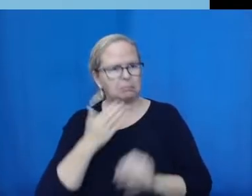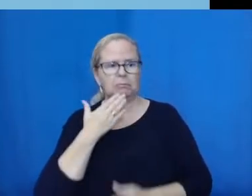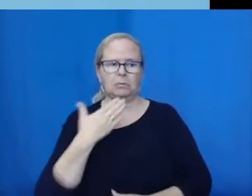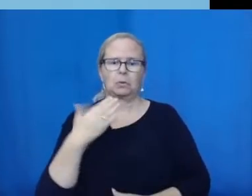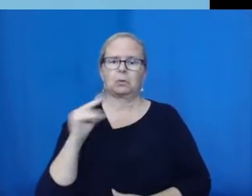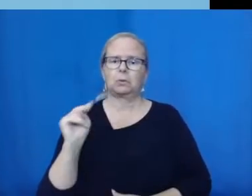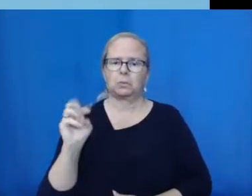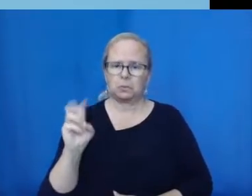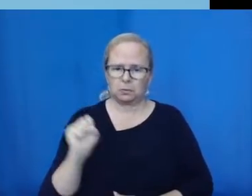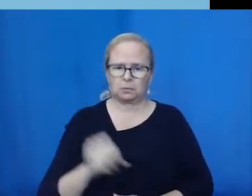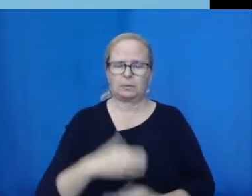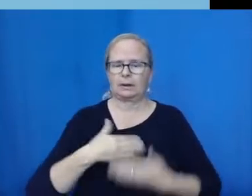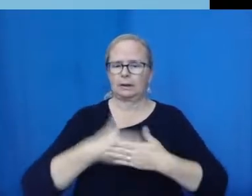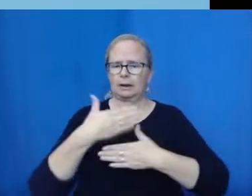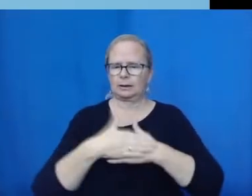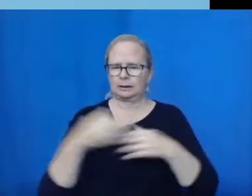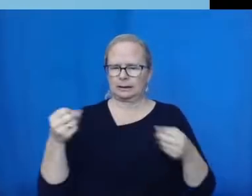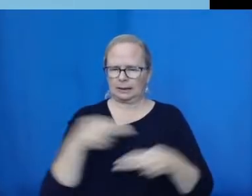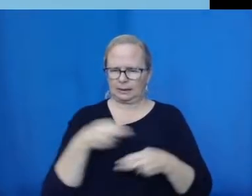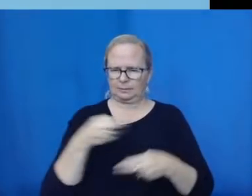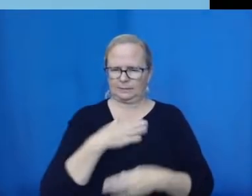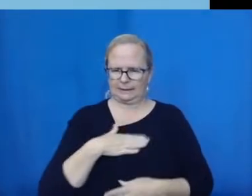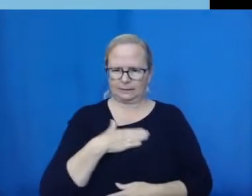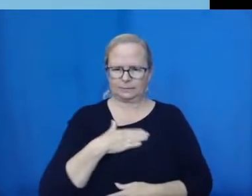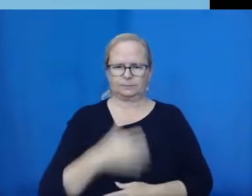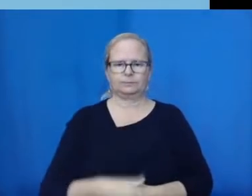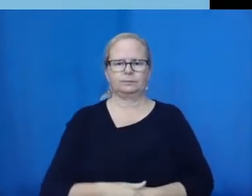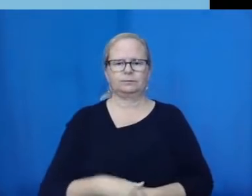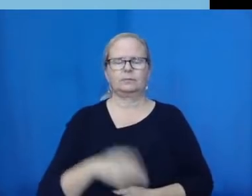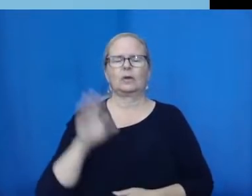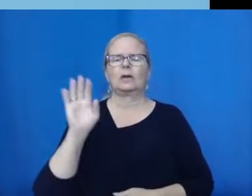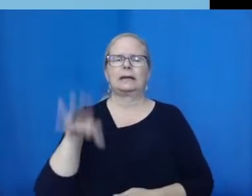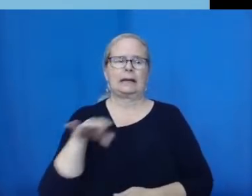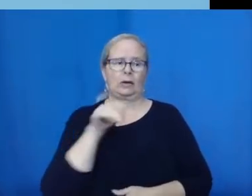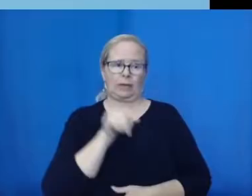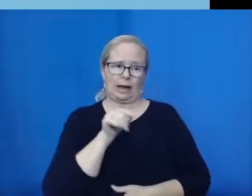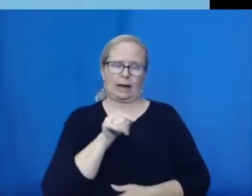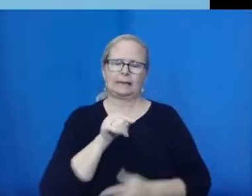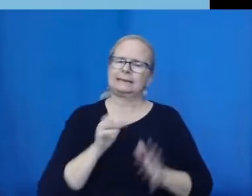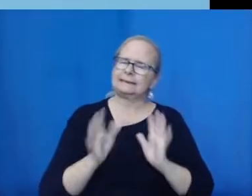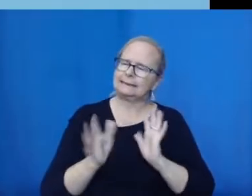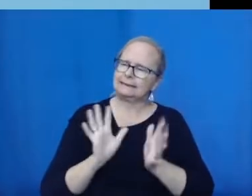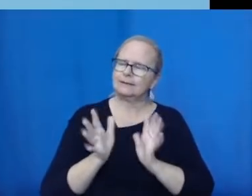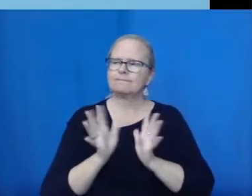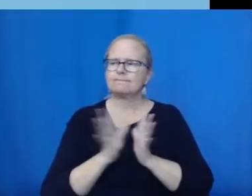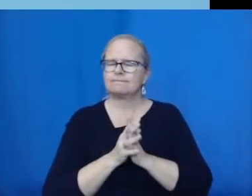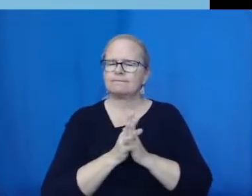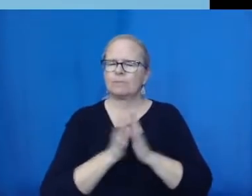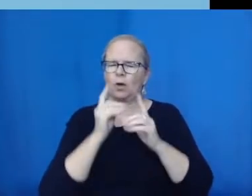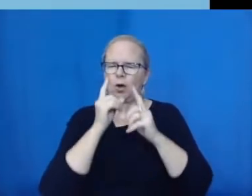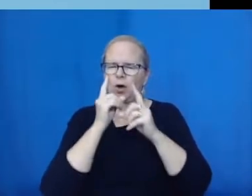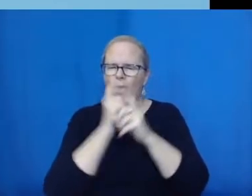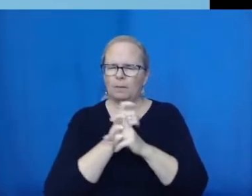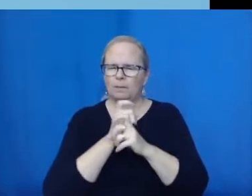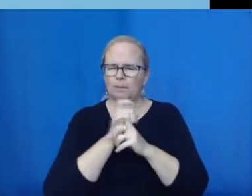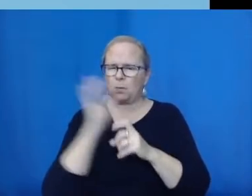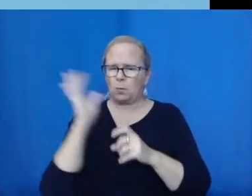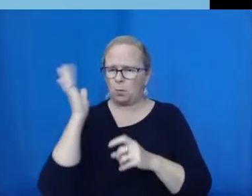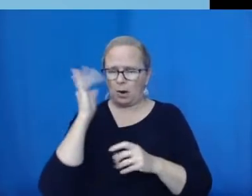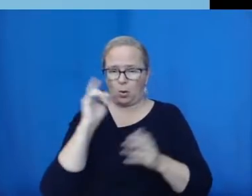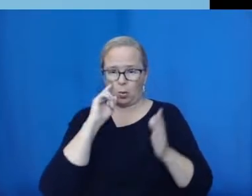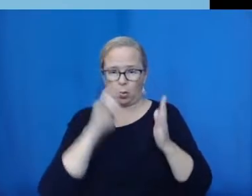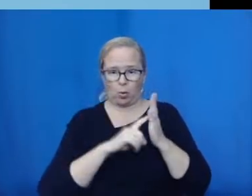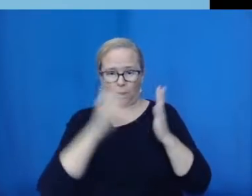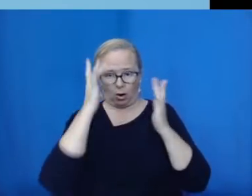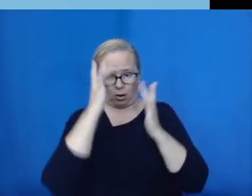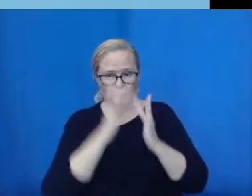messy. Look at that hospitalization curve. It is so incredibly flat. Our highest day